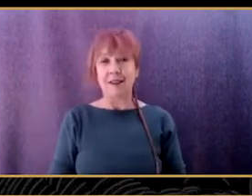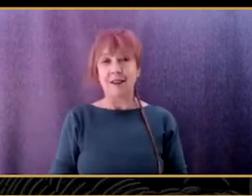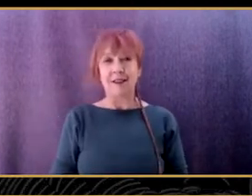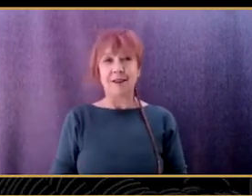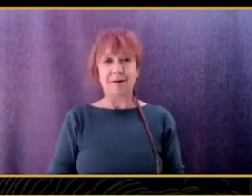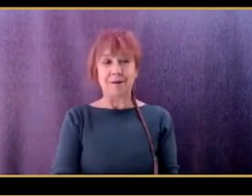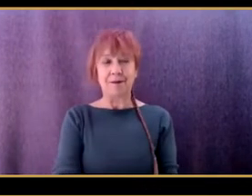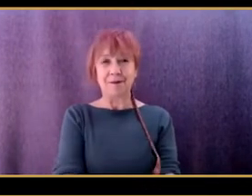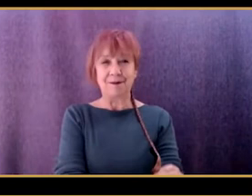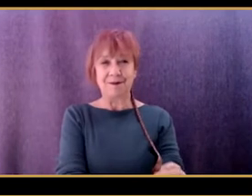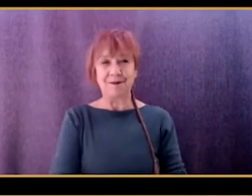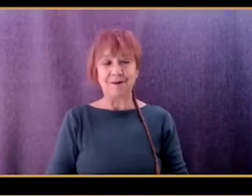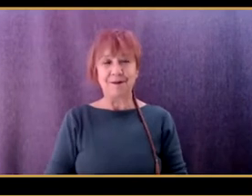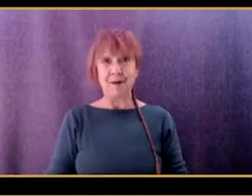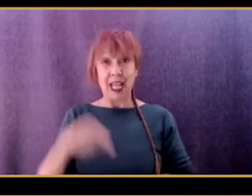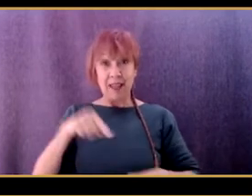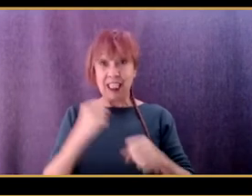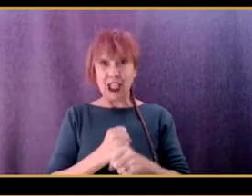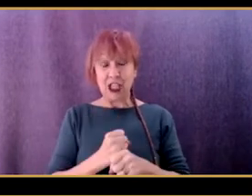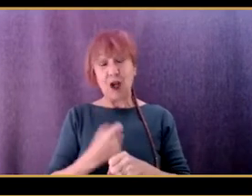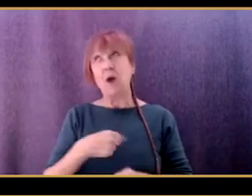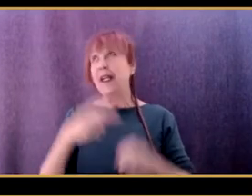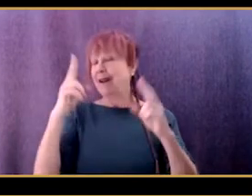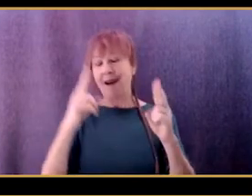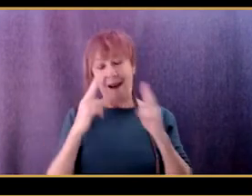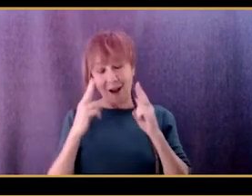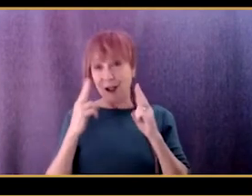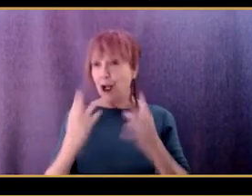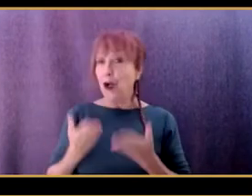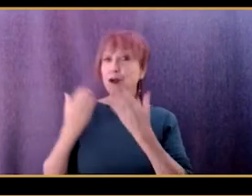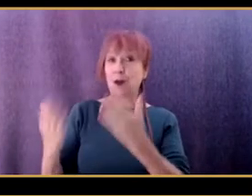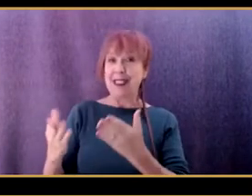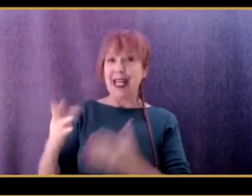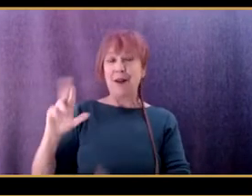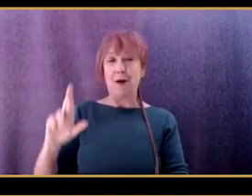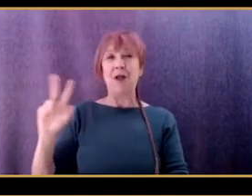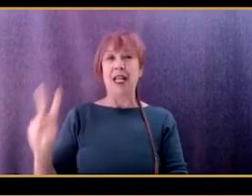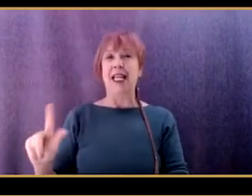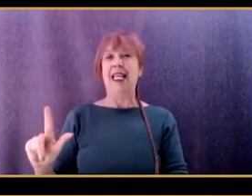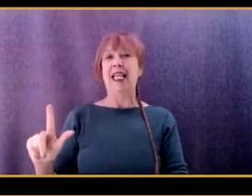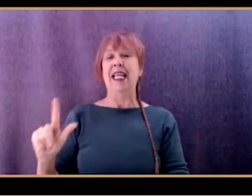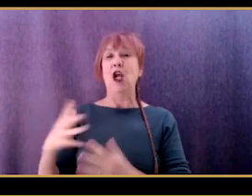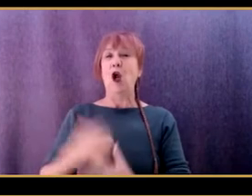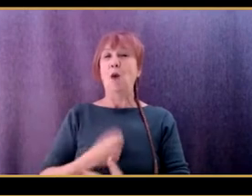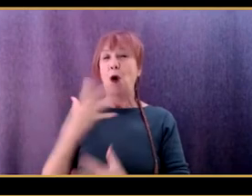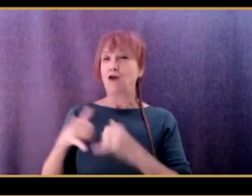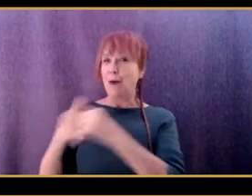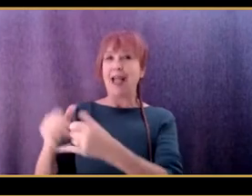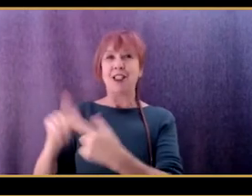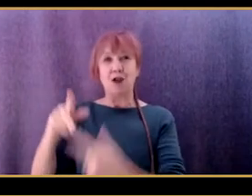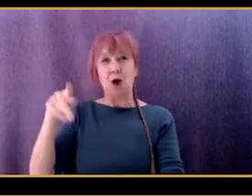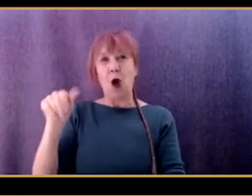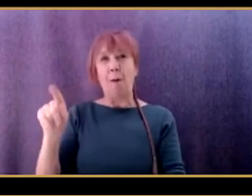A headshot appears This year we are honored to present the Ruth Lilly Poetry Prize to Patricia